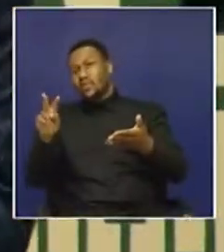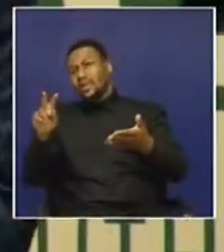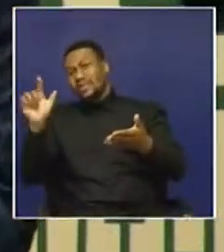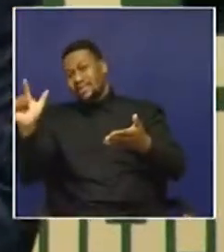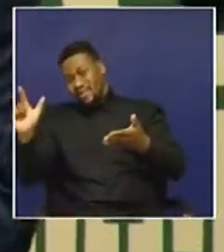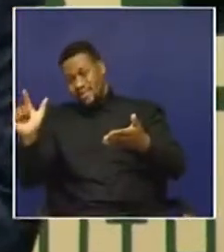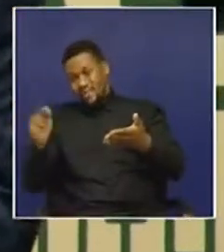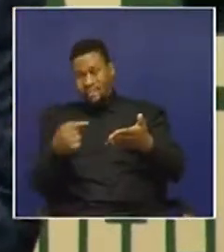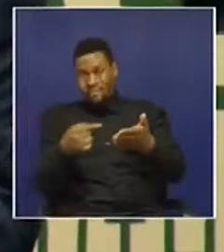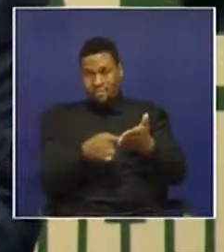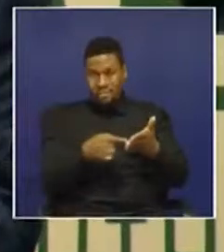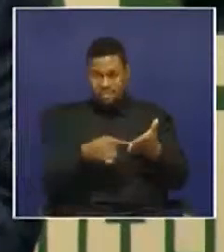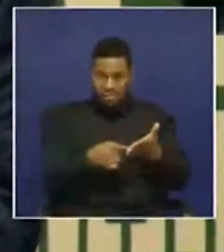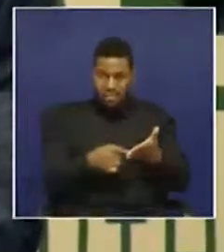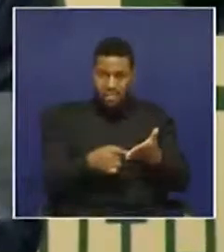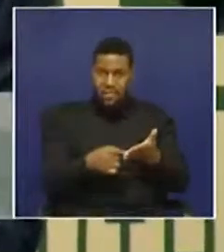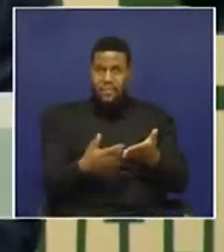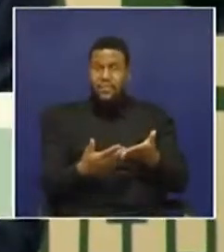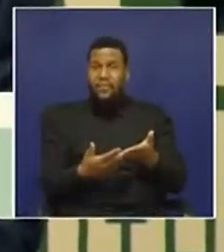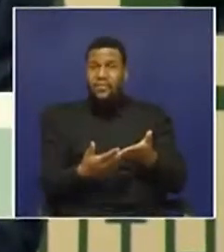will spend